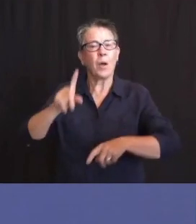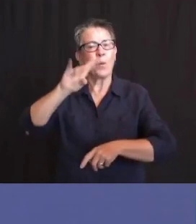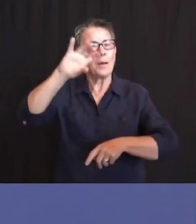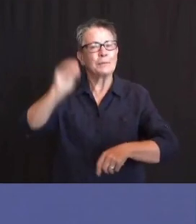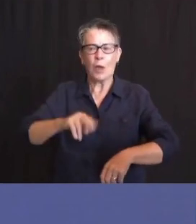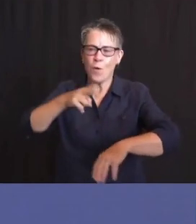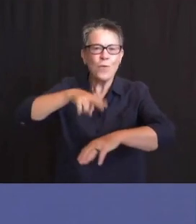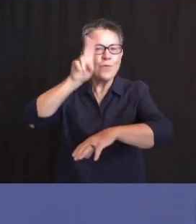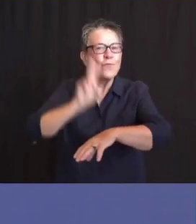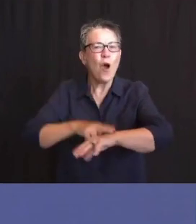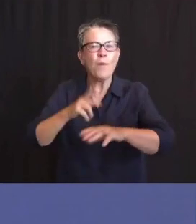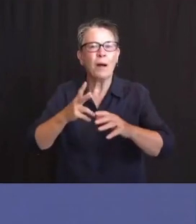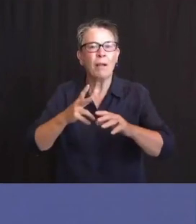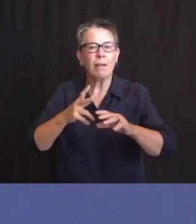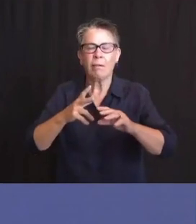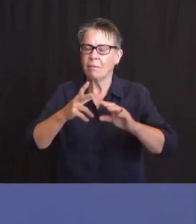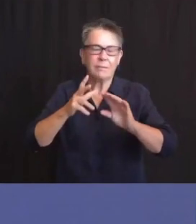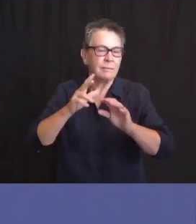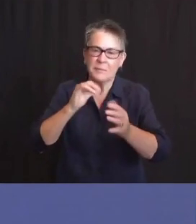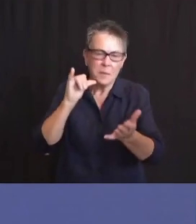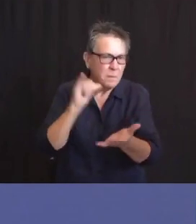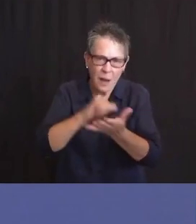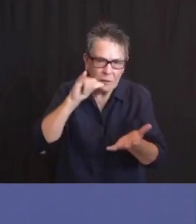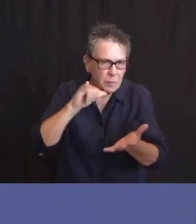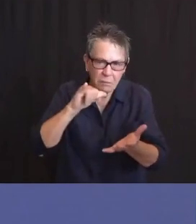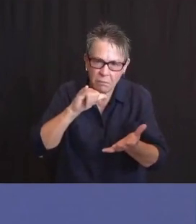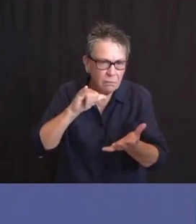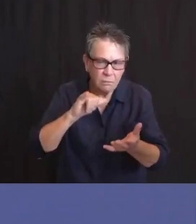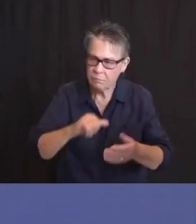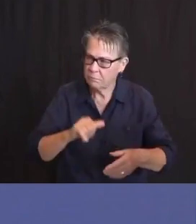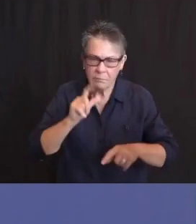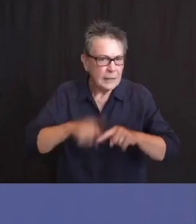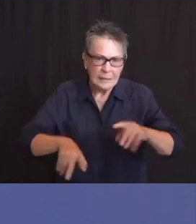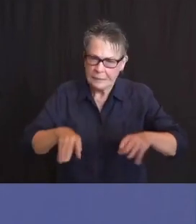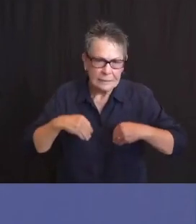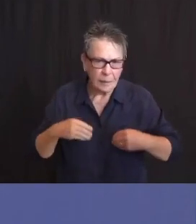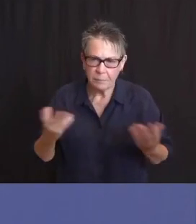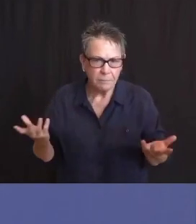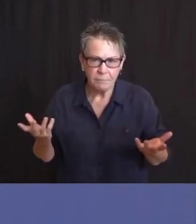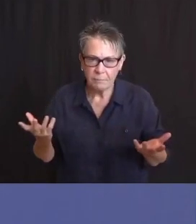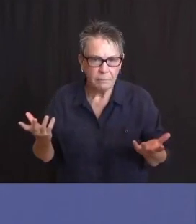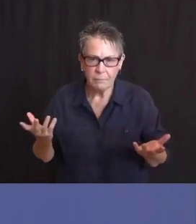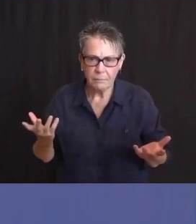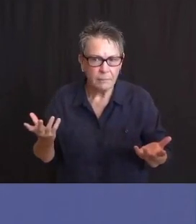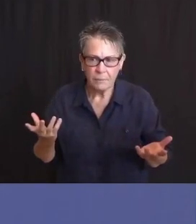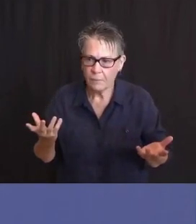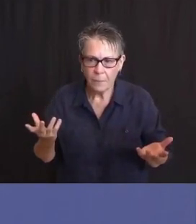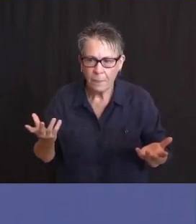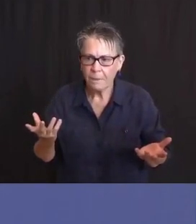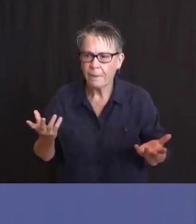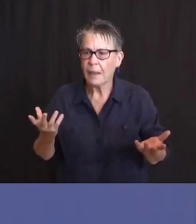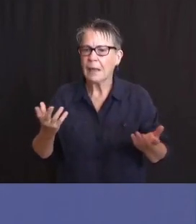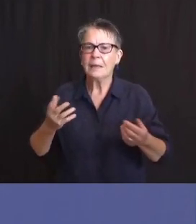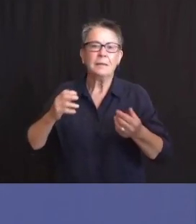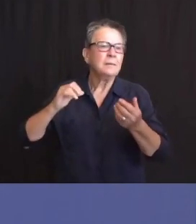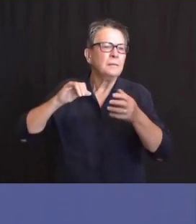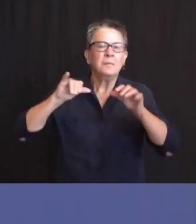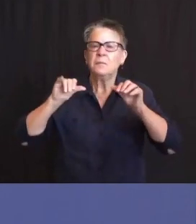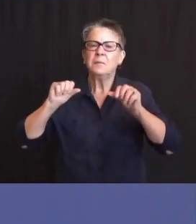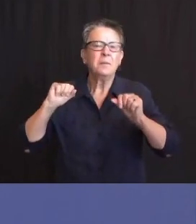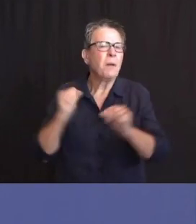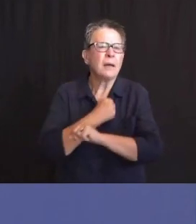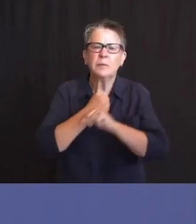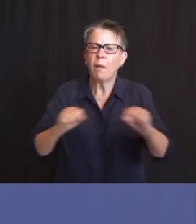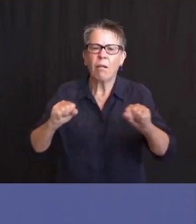supers, the boards, the educators, the parents, the kids themselves, the staff that are all trying to get this